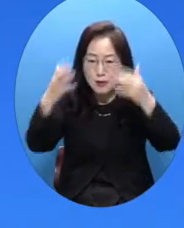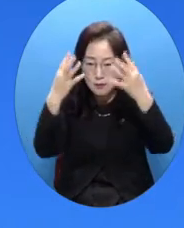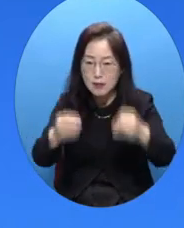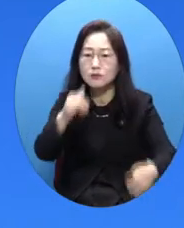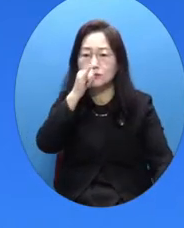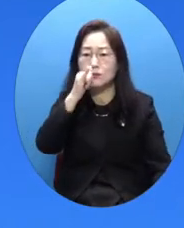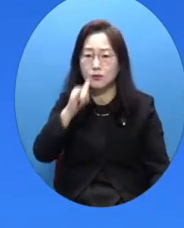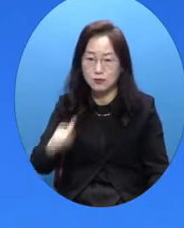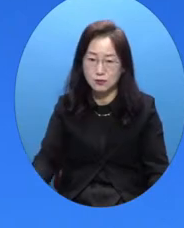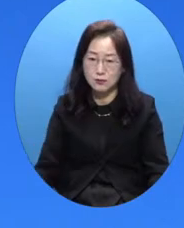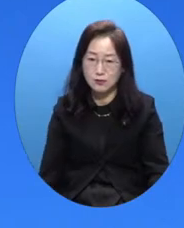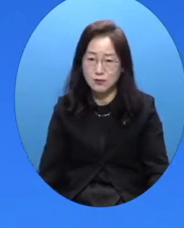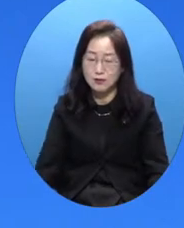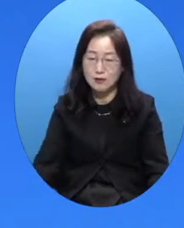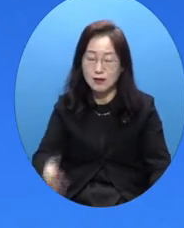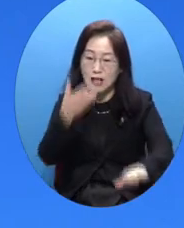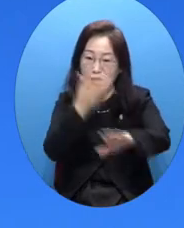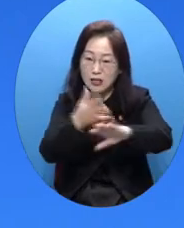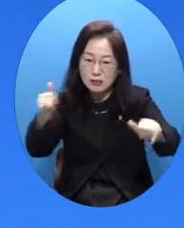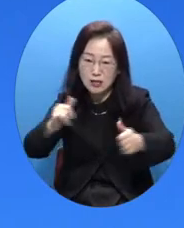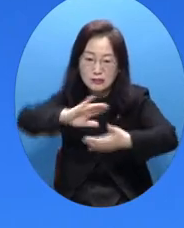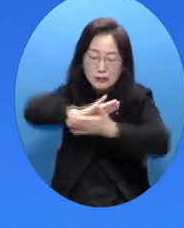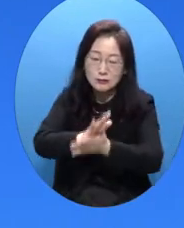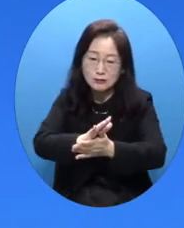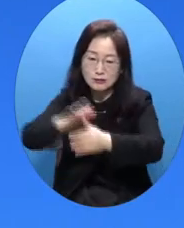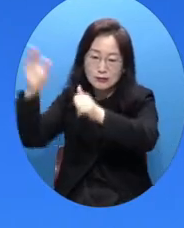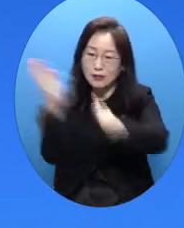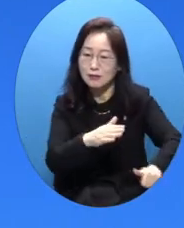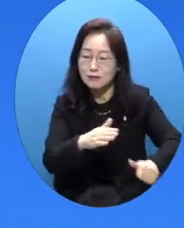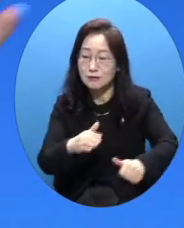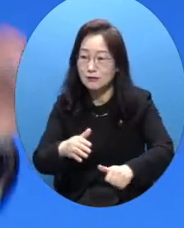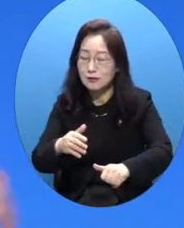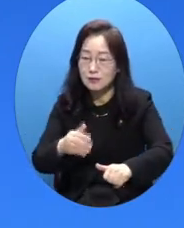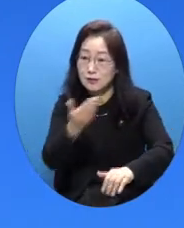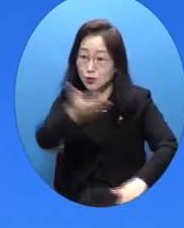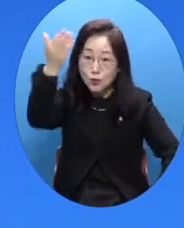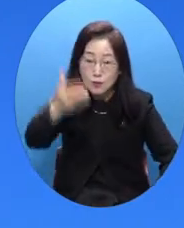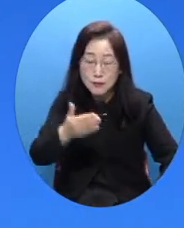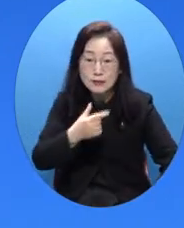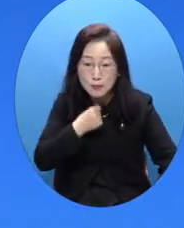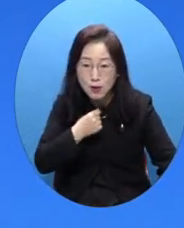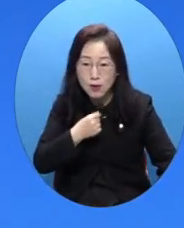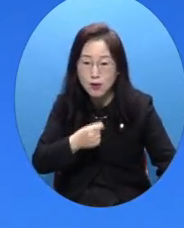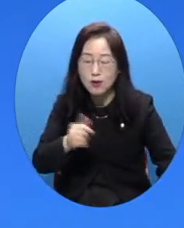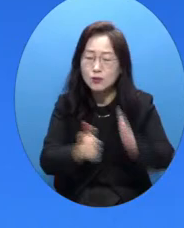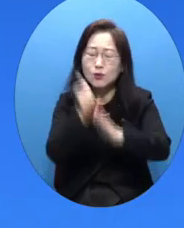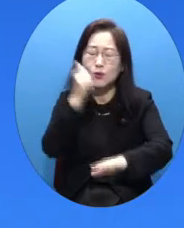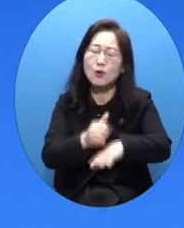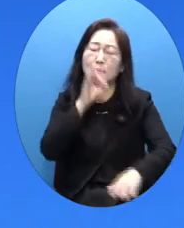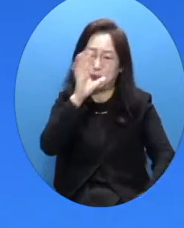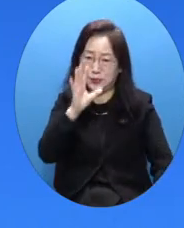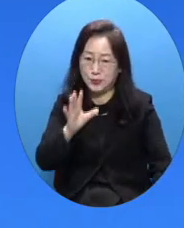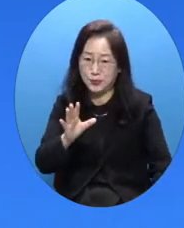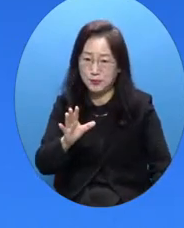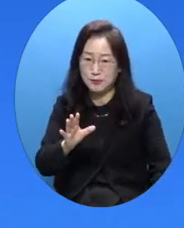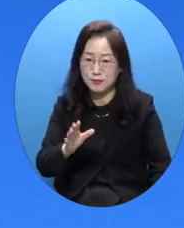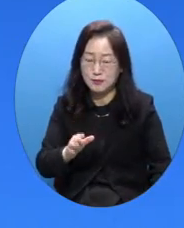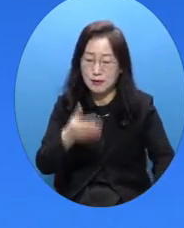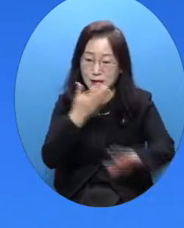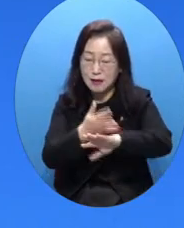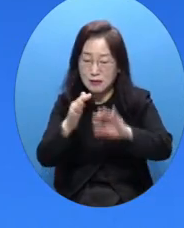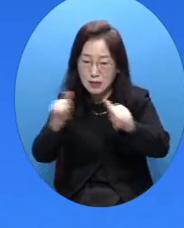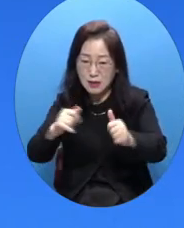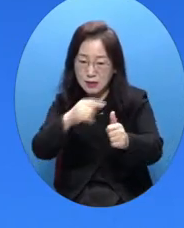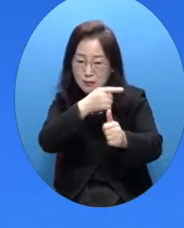many leaders was produced a person who steps on others may rise to a high position for a short time but never